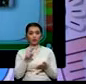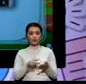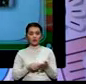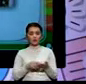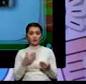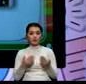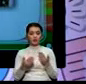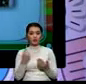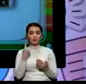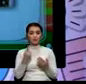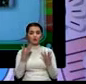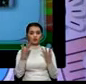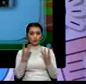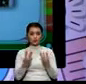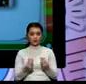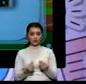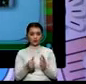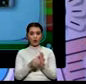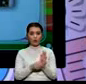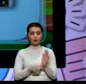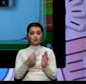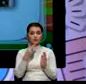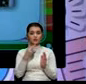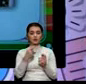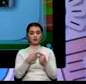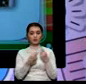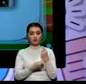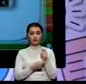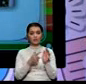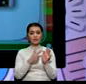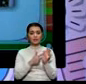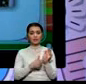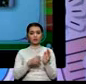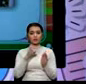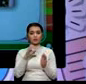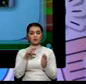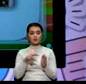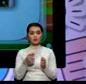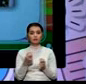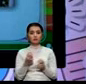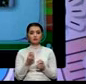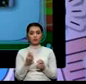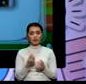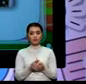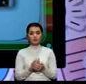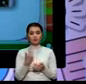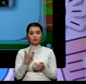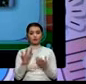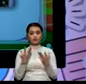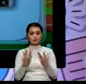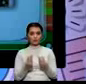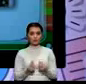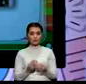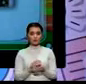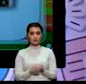noma'lum lekin 1-chi kundagidan 62 metr 70 santimetr kam. 3-chi kun